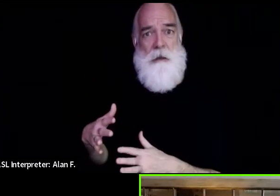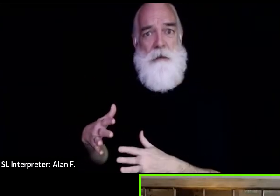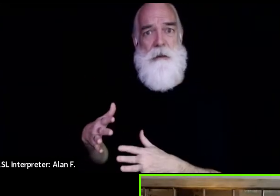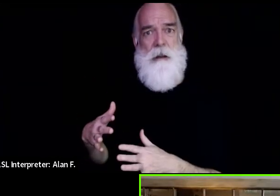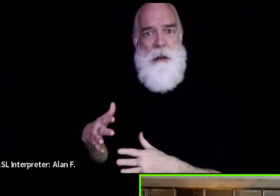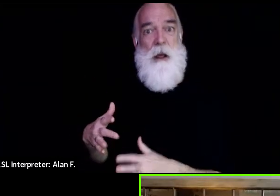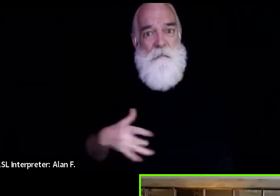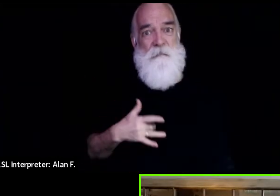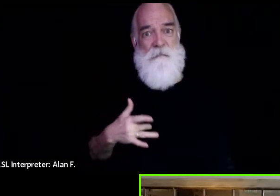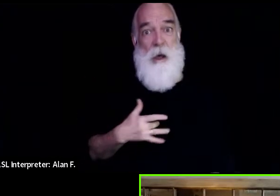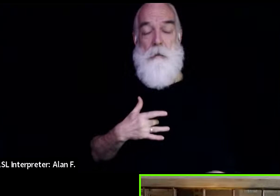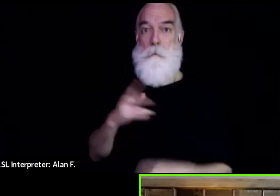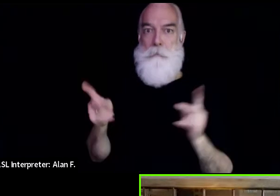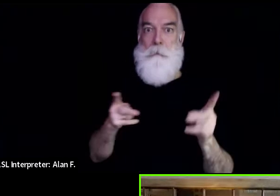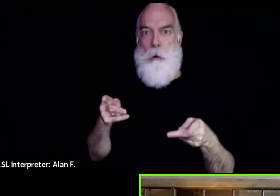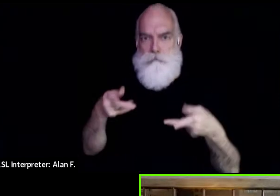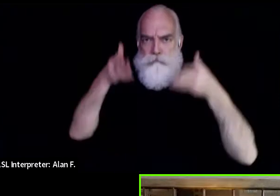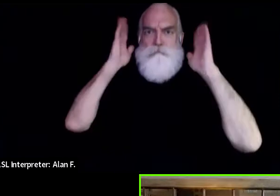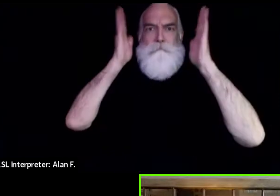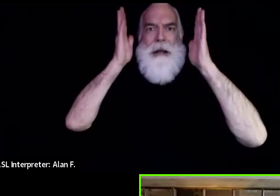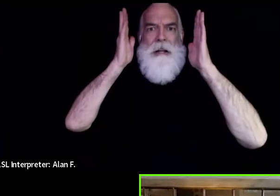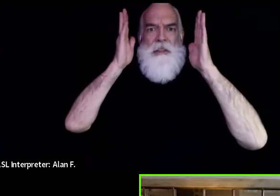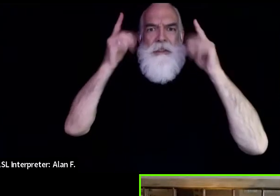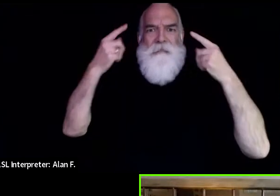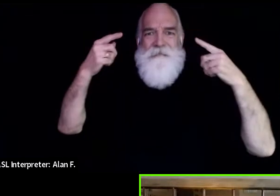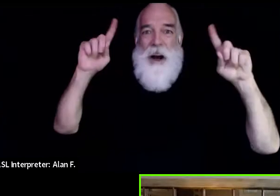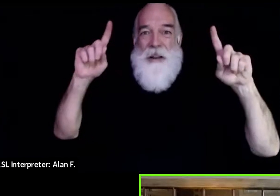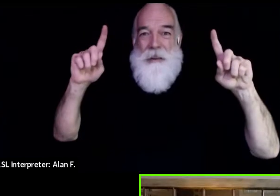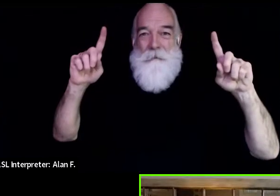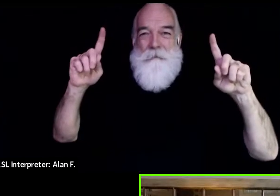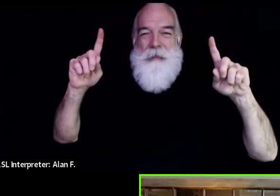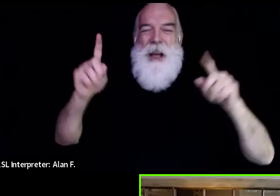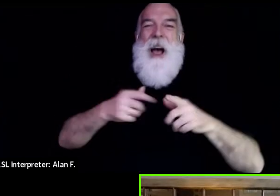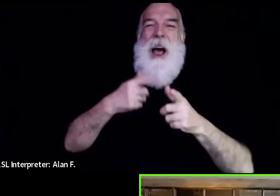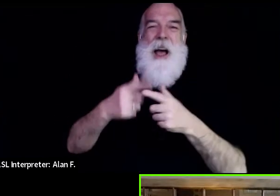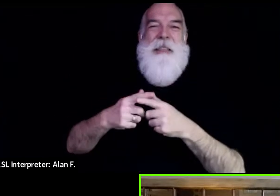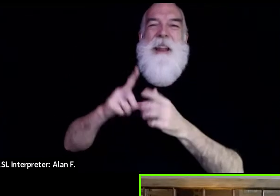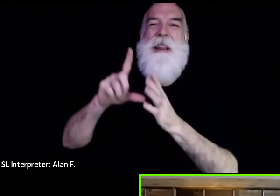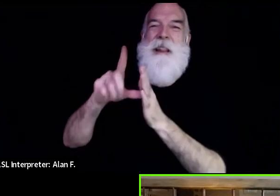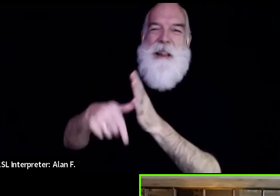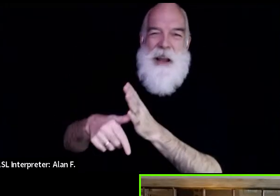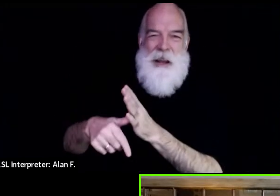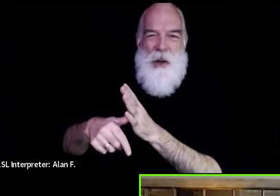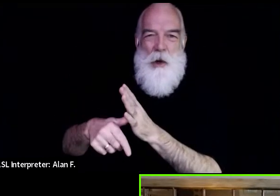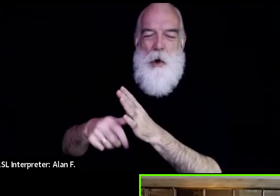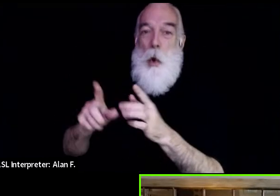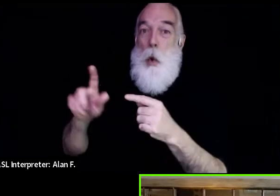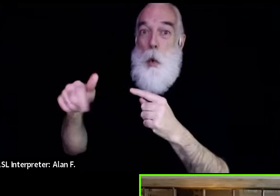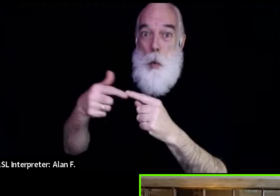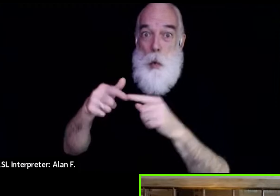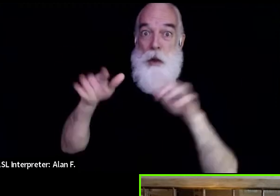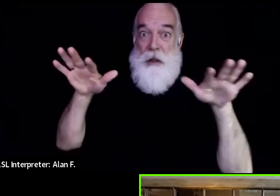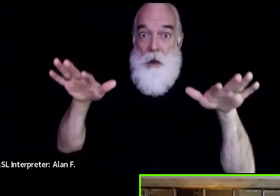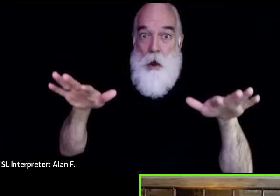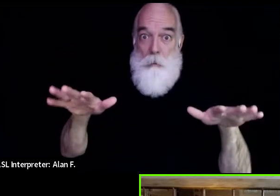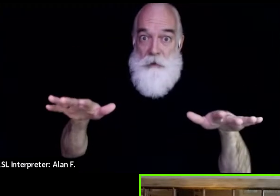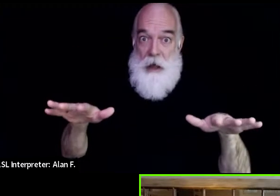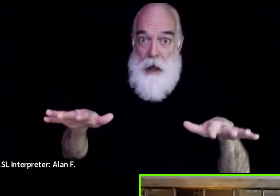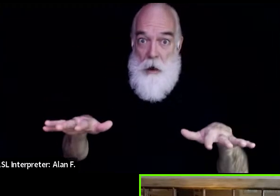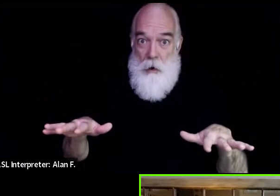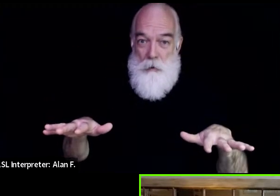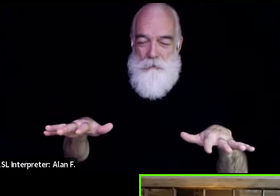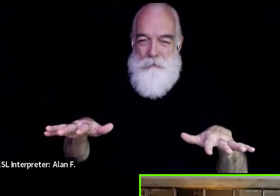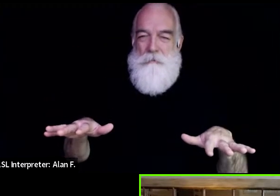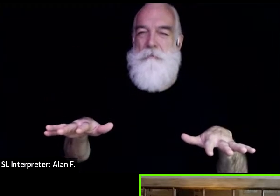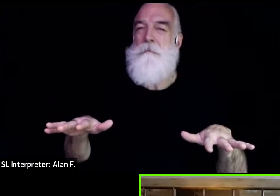streets, once the violence settled down, that it was very clear from the outpouring in our streets that there